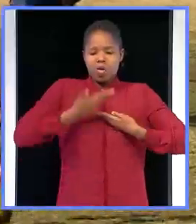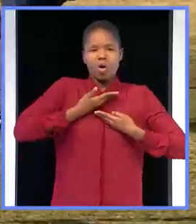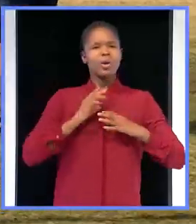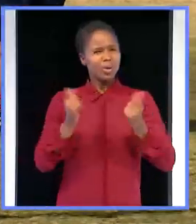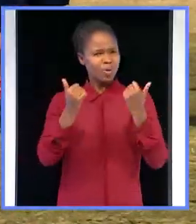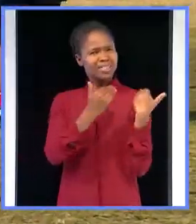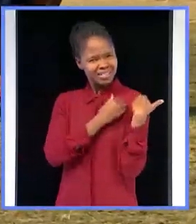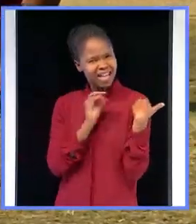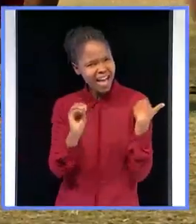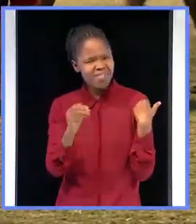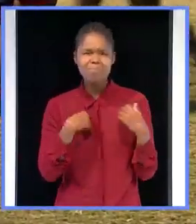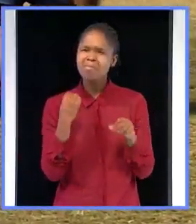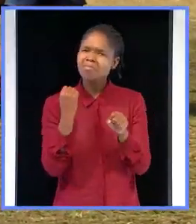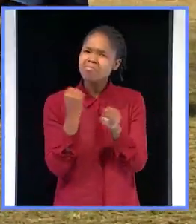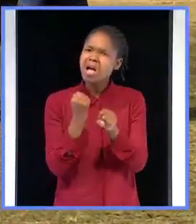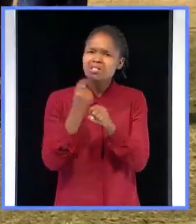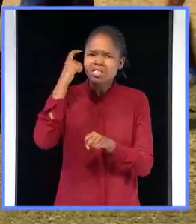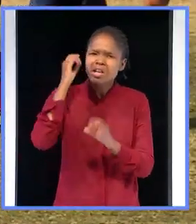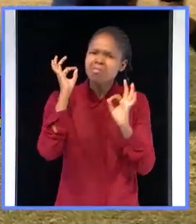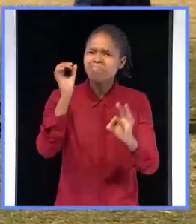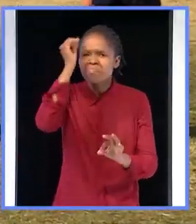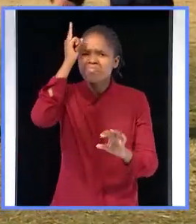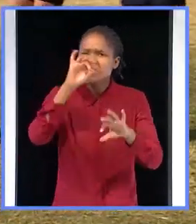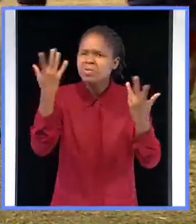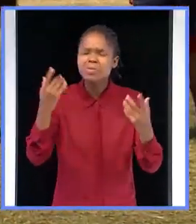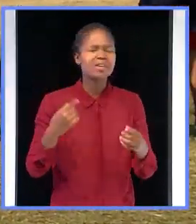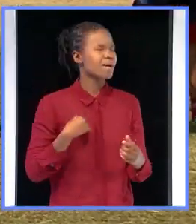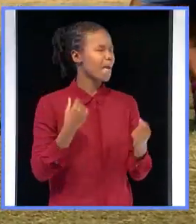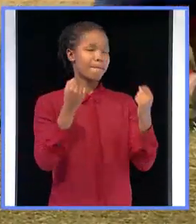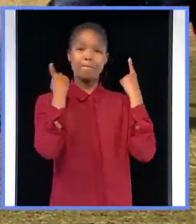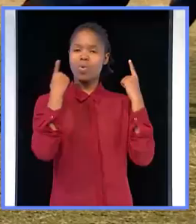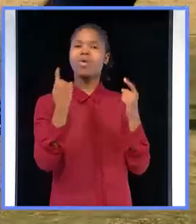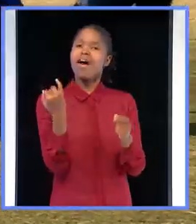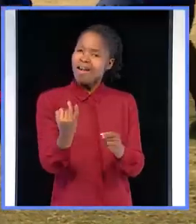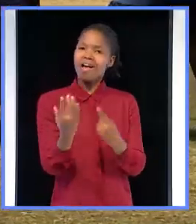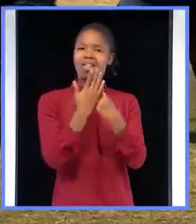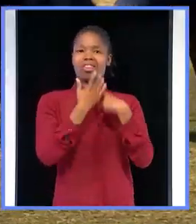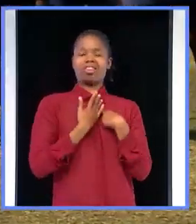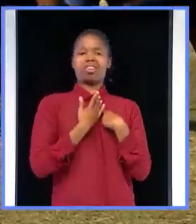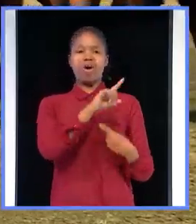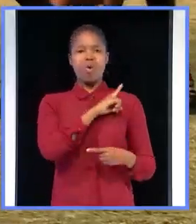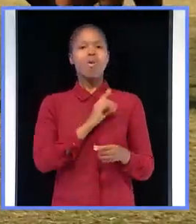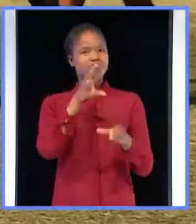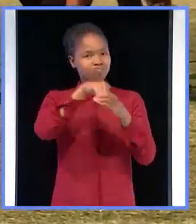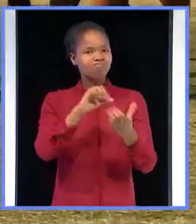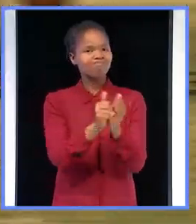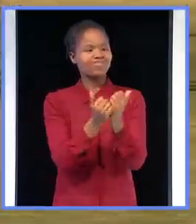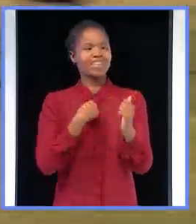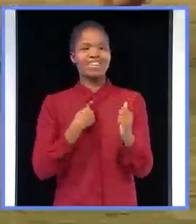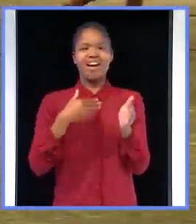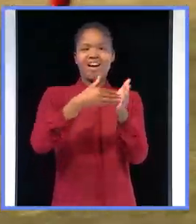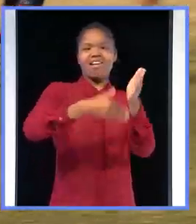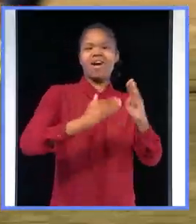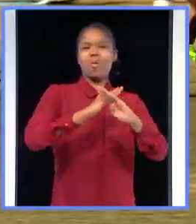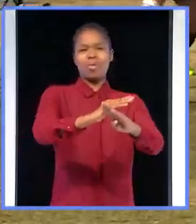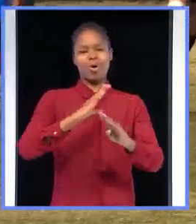that even make sense? For me it doesn't make sense. For me it's just they like discriminate me. So you're sorry, you can't play.